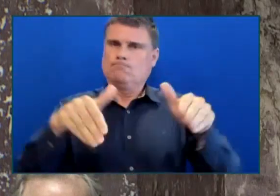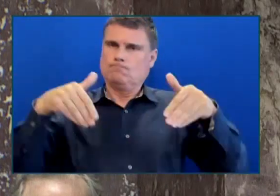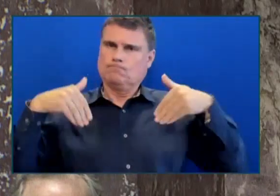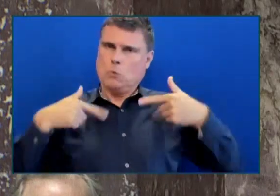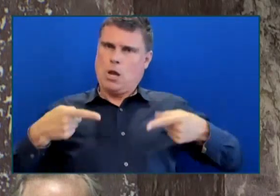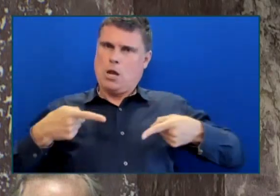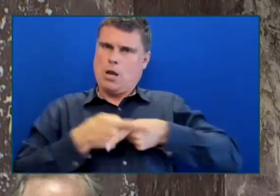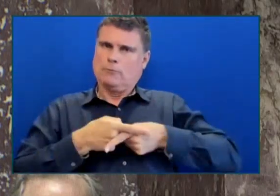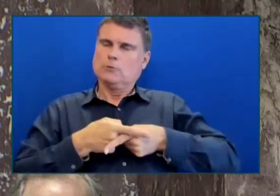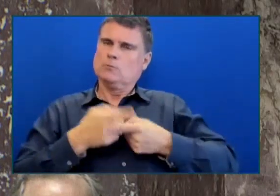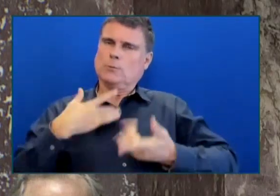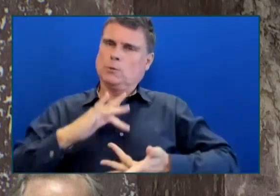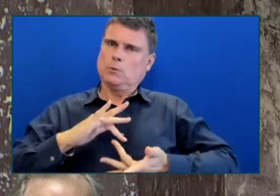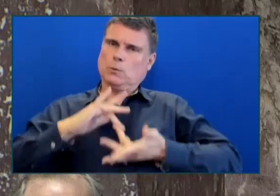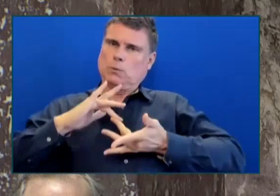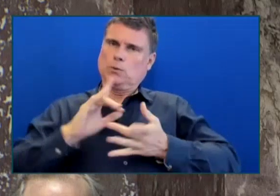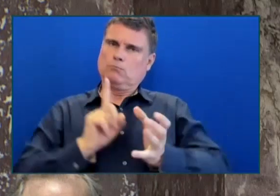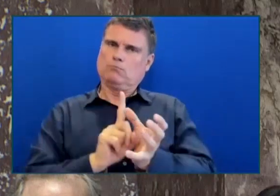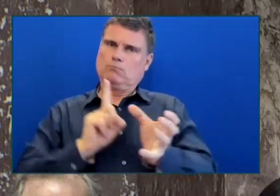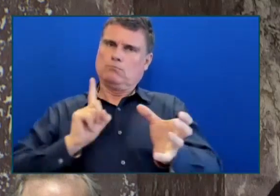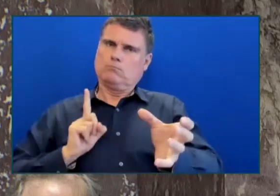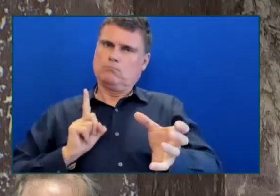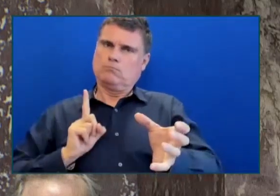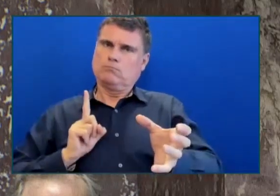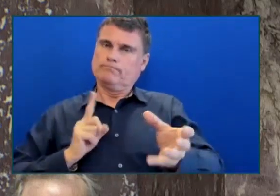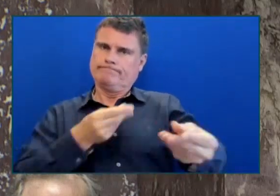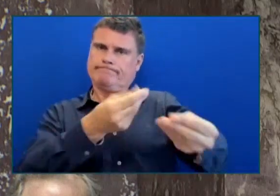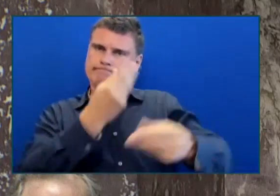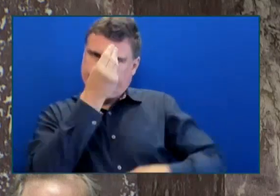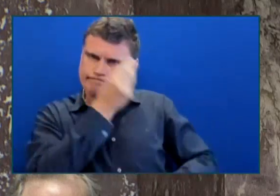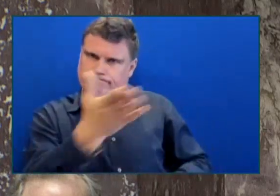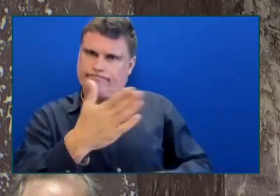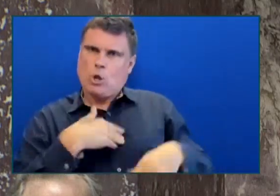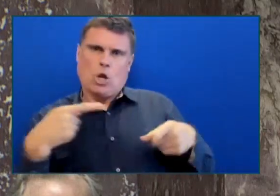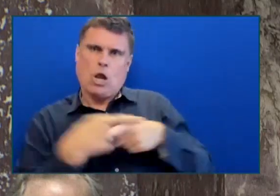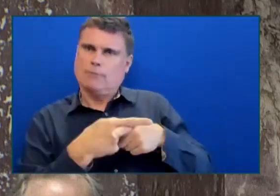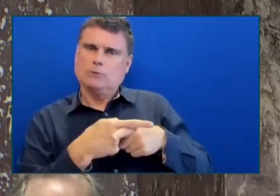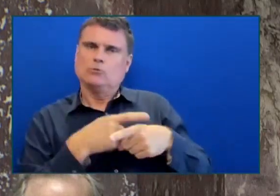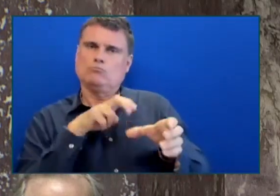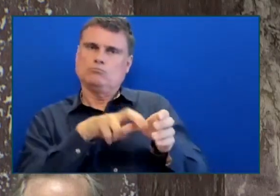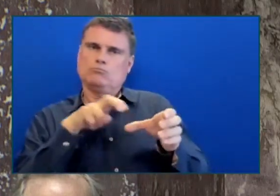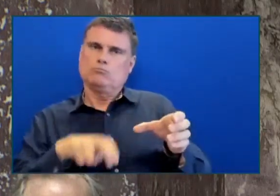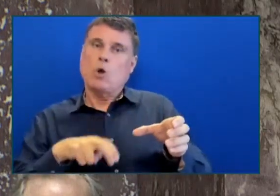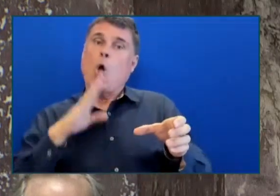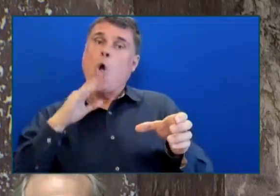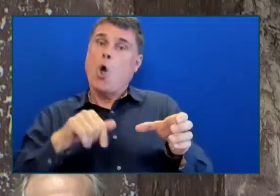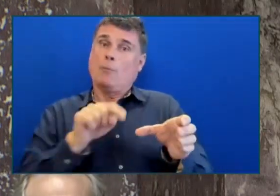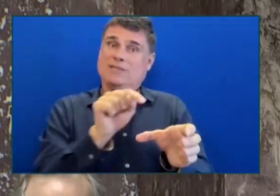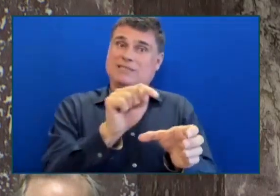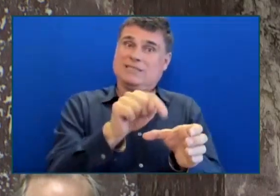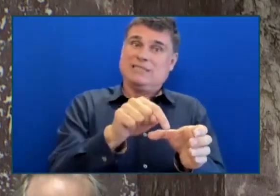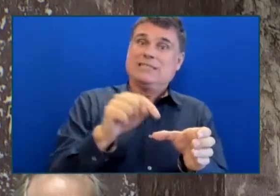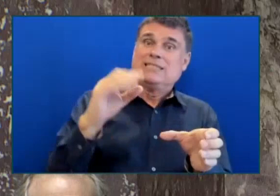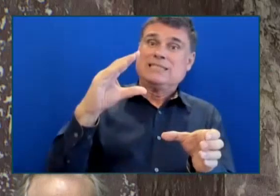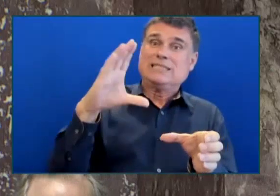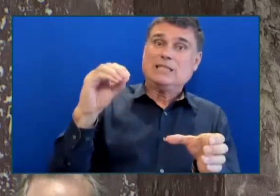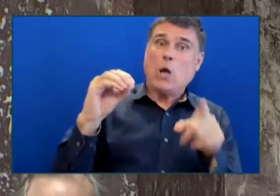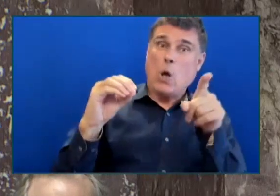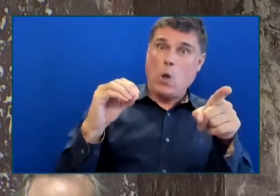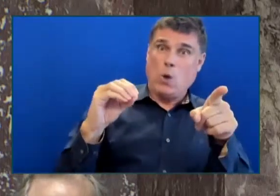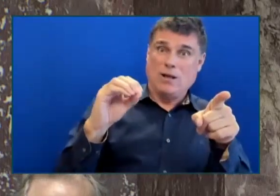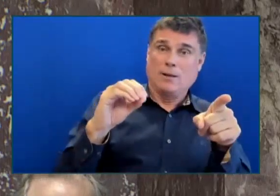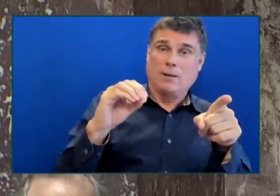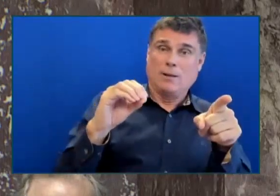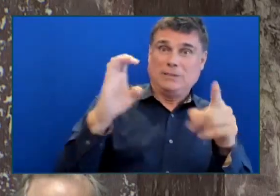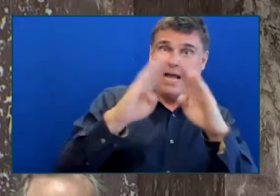were hoping that the former CEO of BC Housing would have had, Honourable Speaker, because if that had been done, if conflict of interest rules there had been followed, we